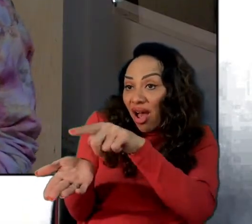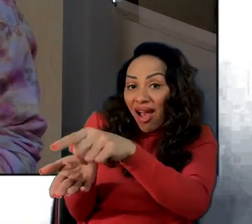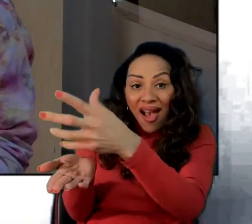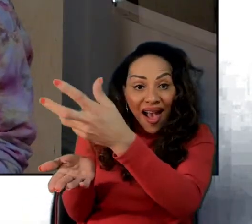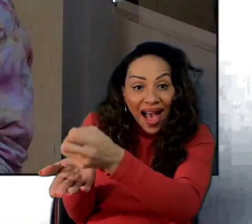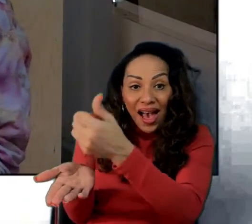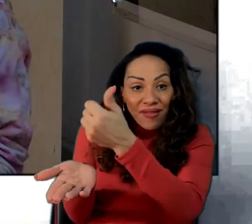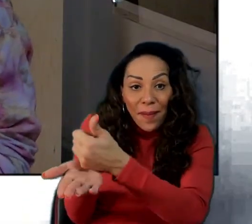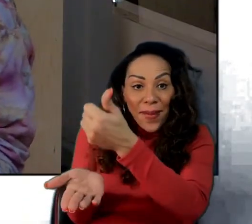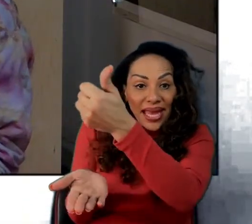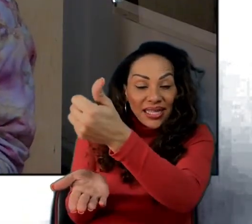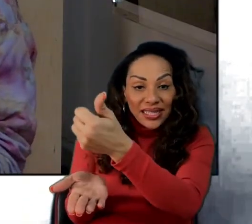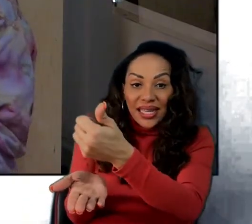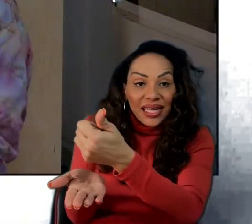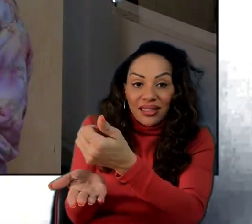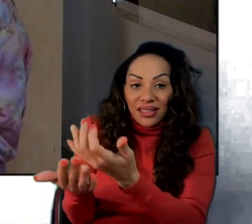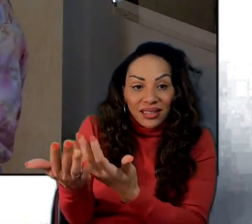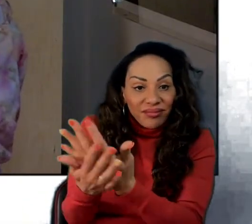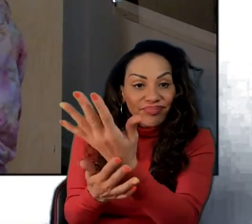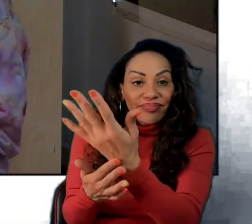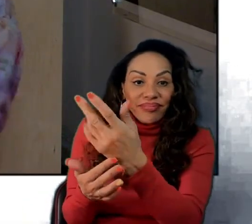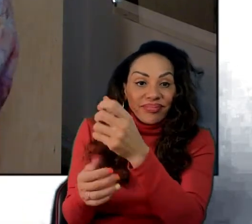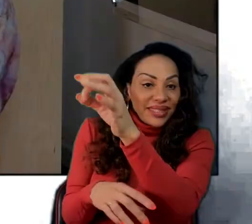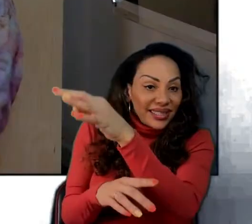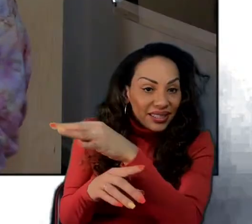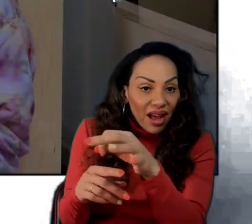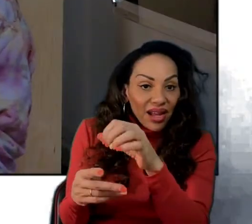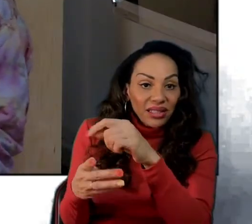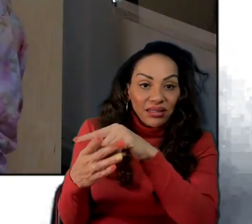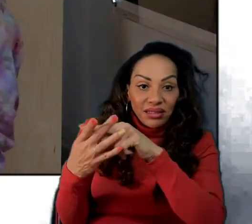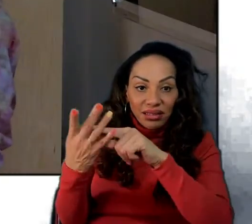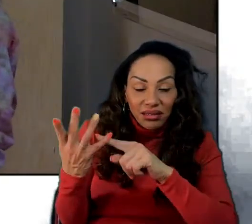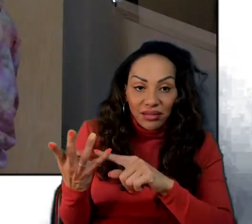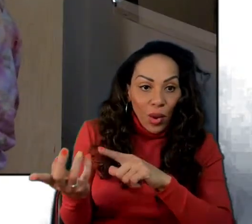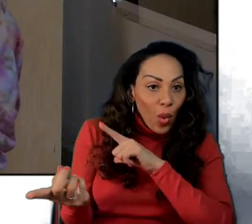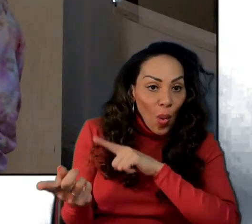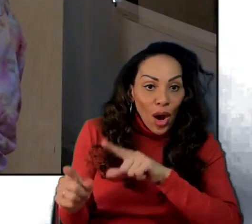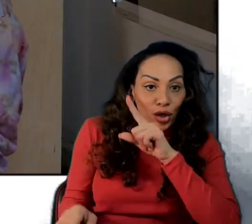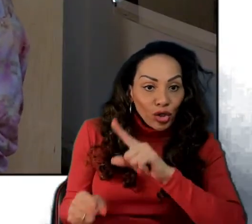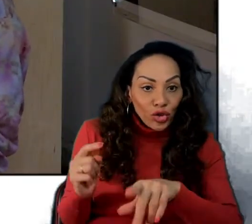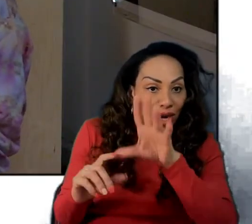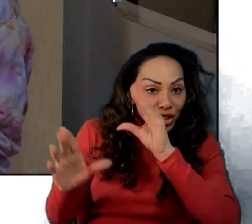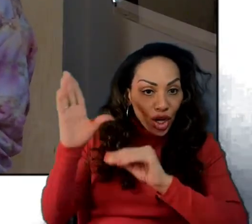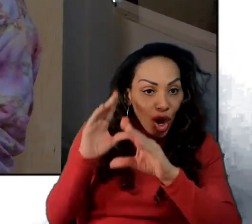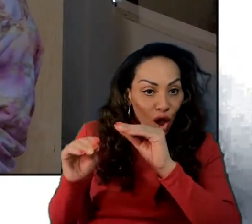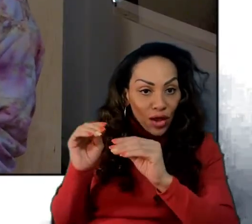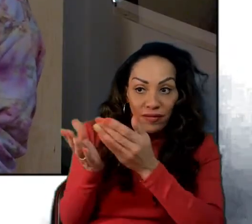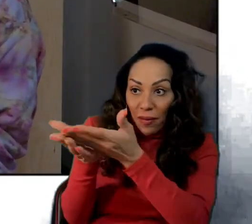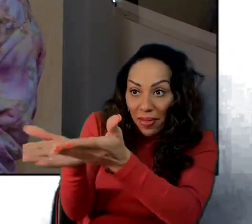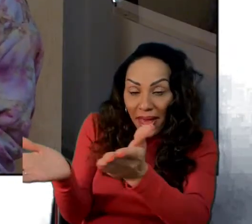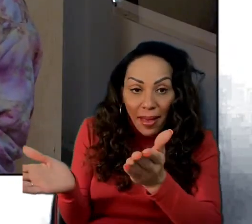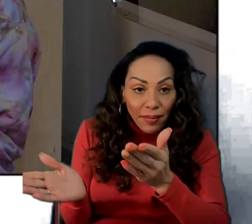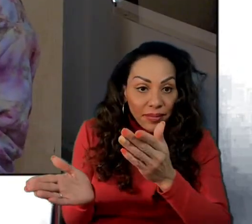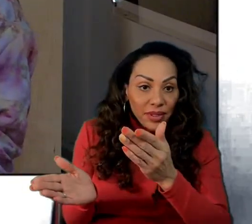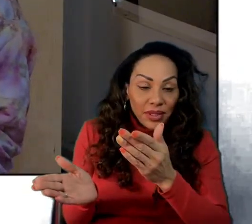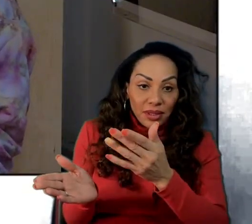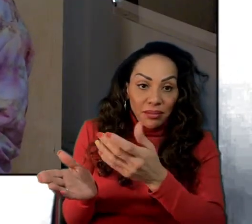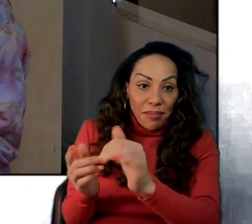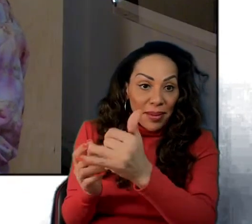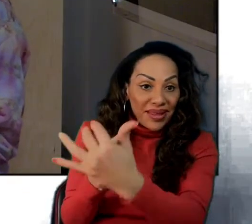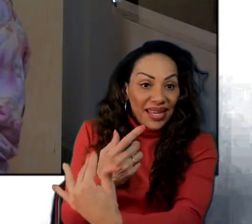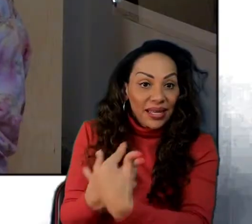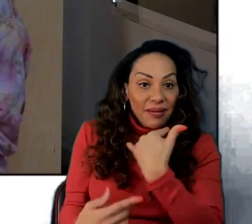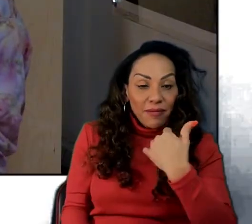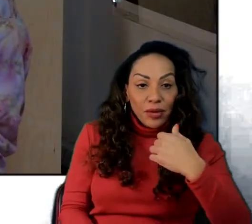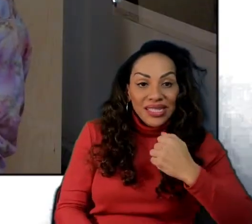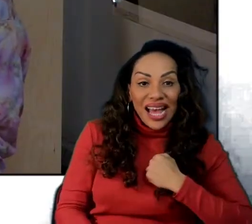than try to make some more electronics, even though there was electronics as part of this as well. Oyster mushrooms glow in the dark as well, by the way. It's a